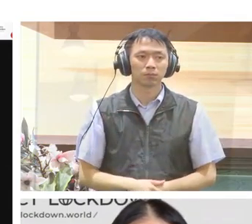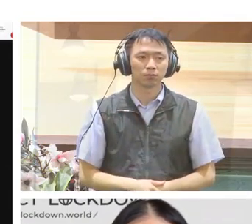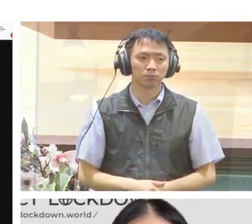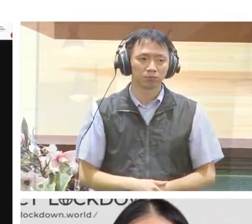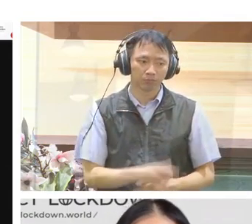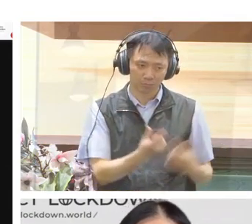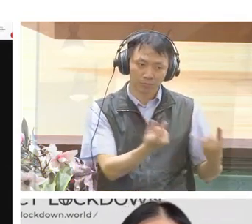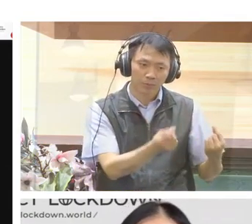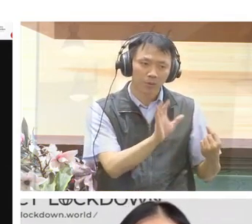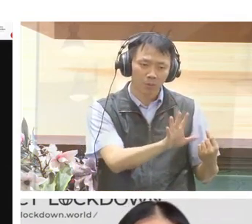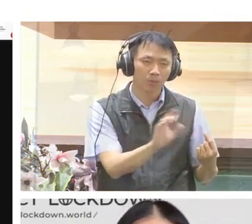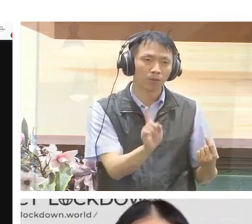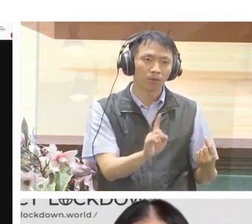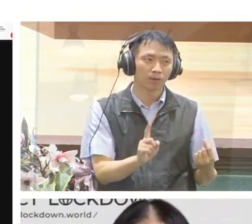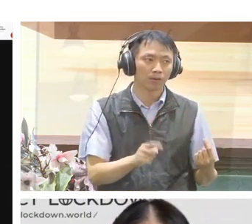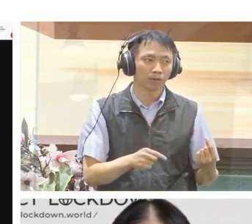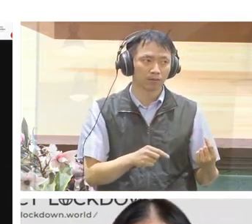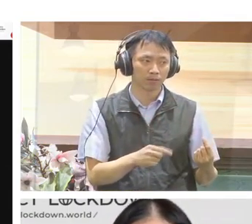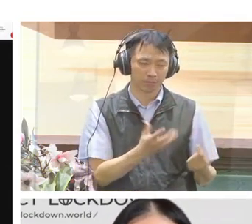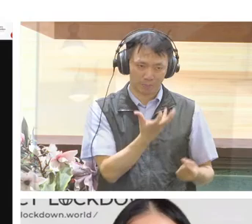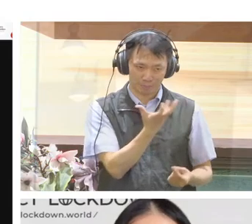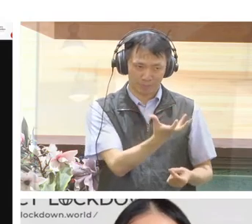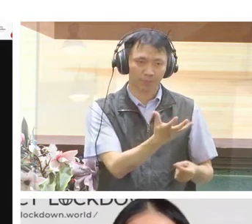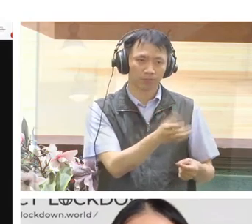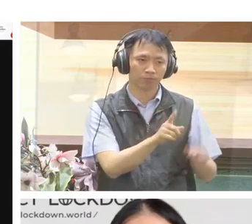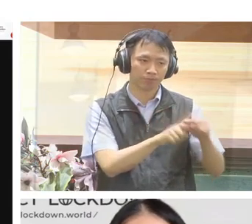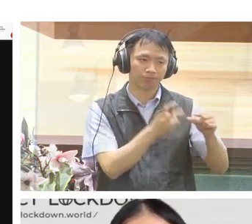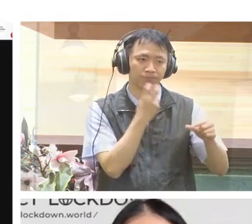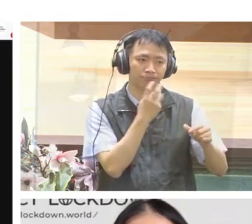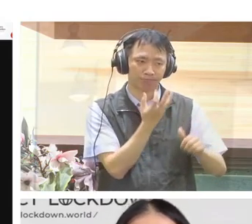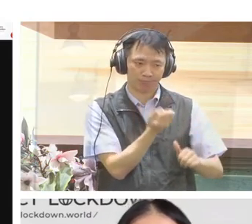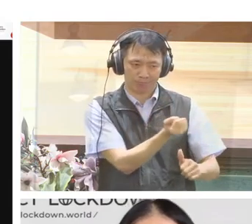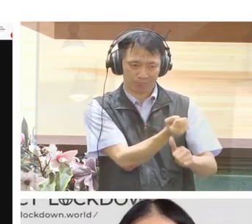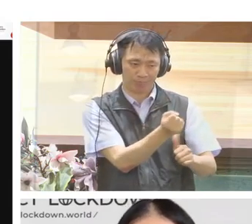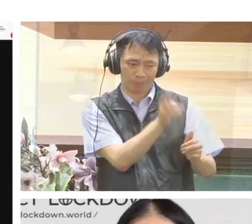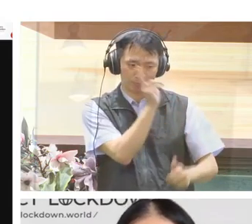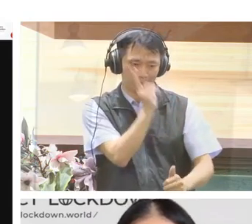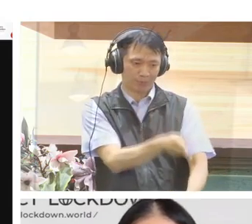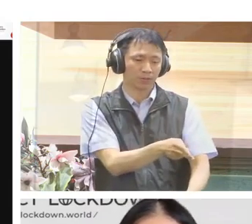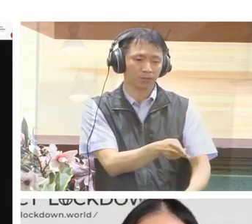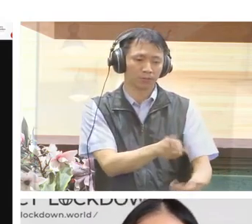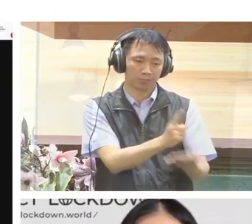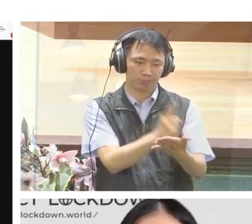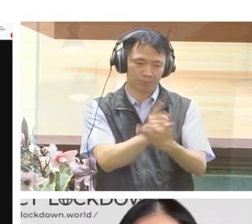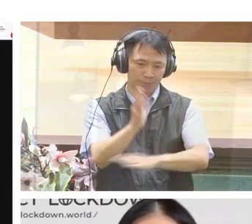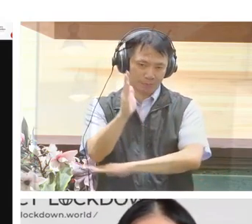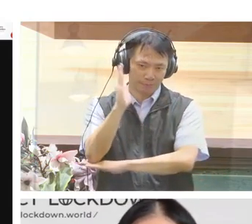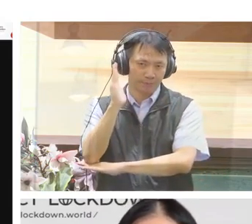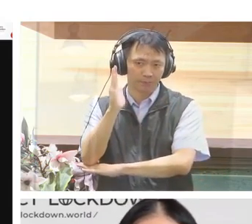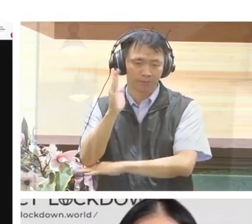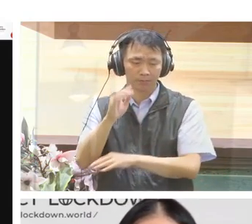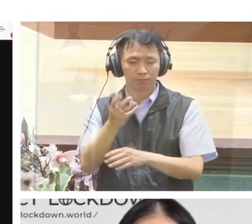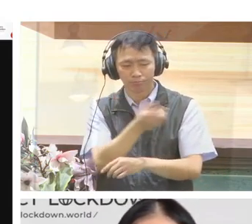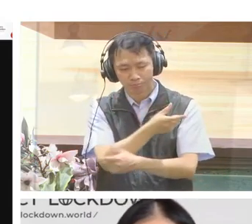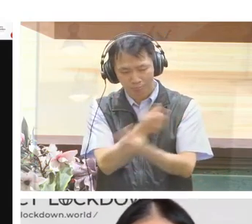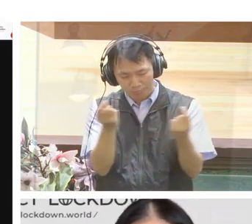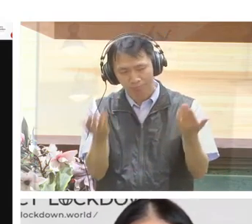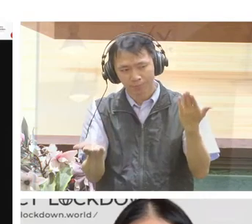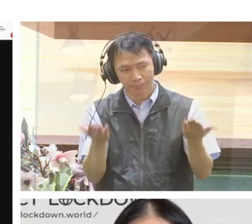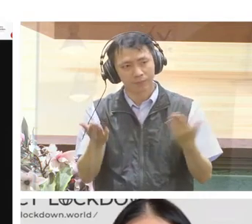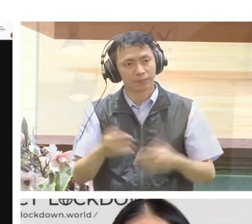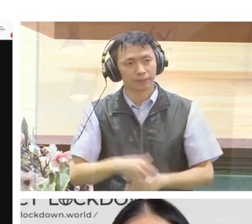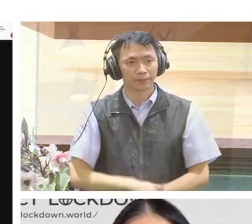guidelines. They introduced different risk levels, and they specify the measures to be implemented at different